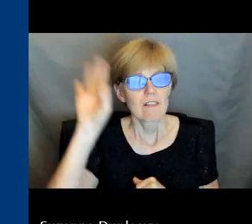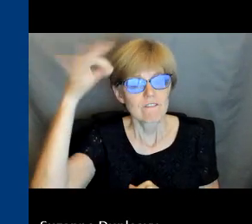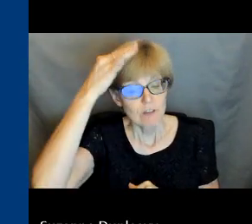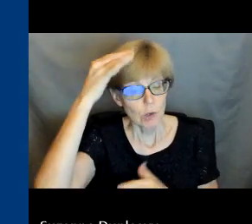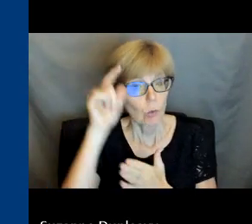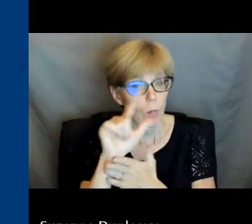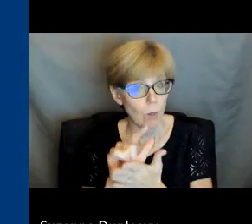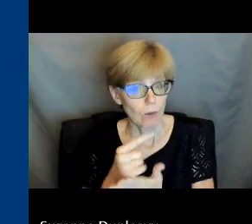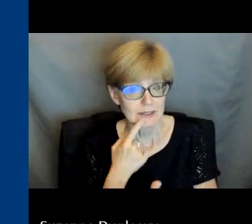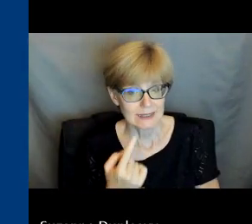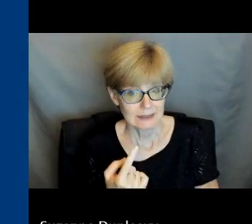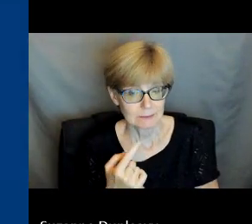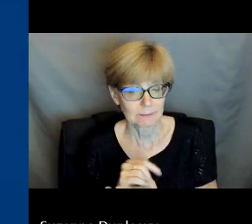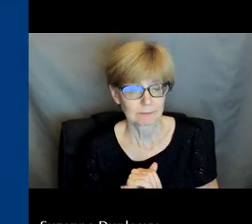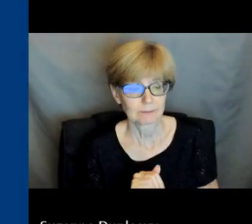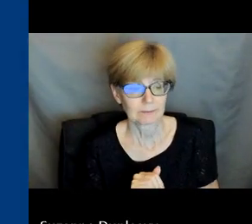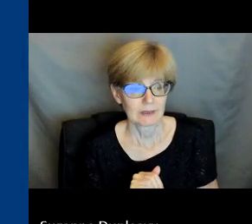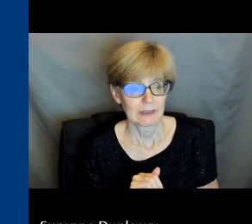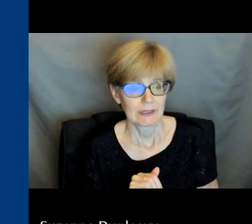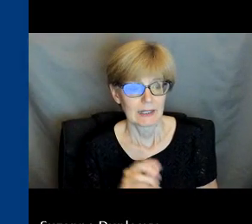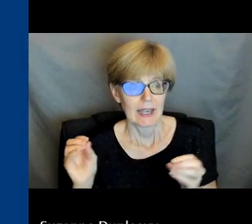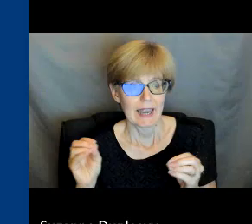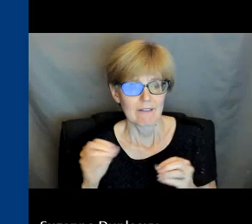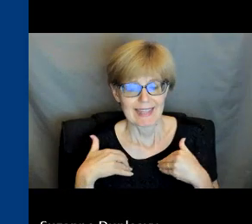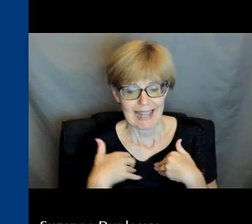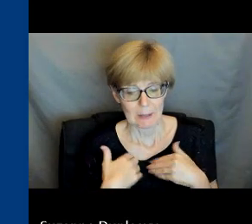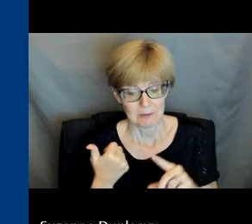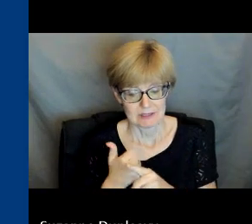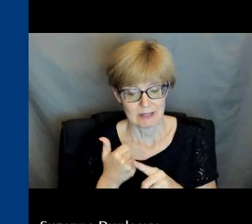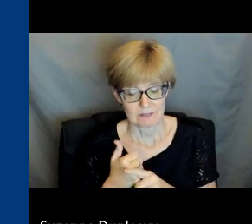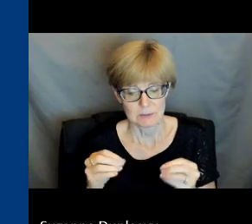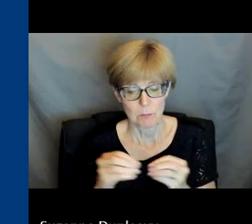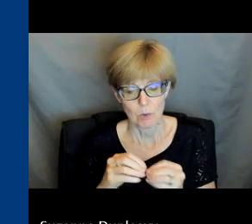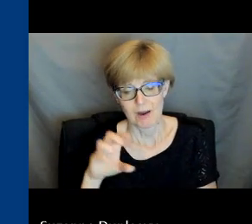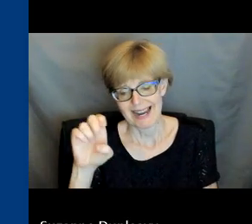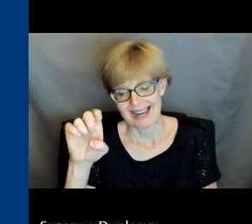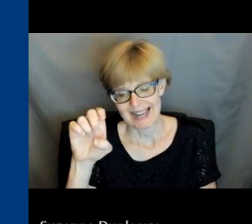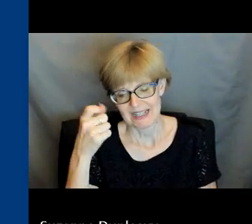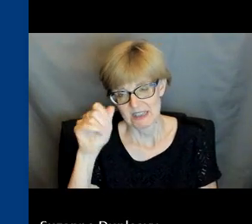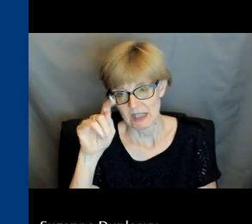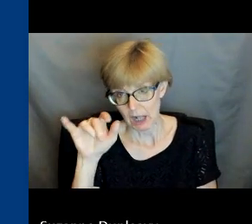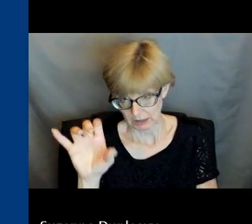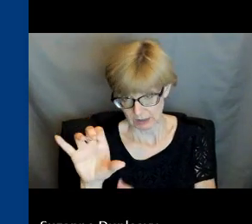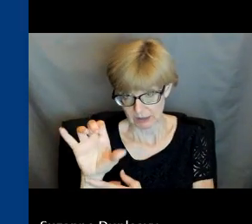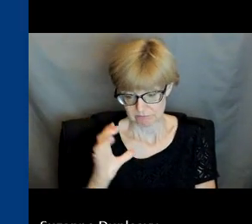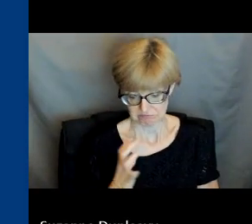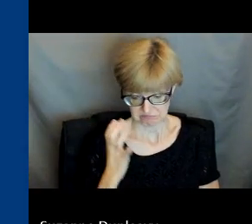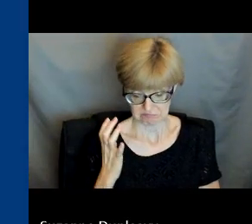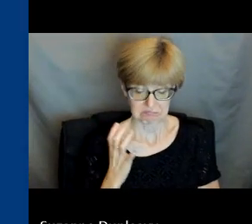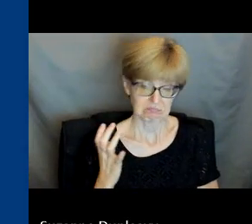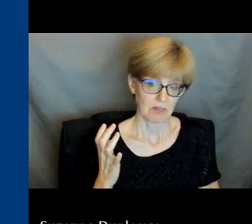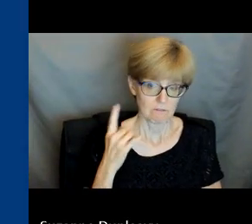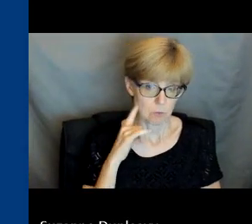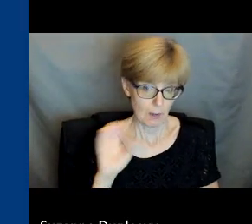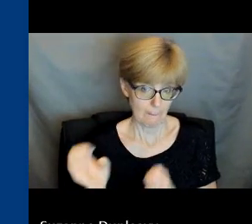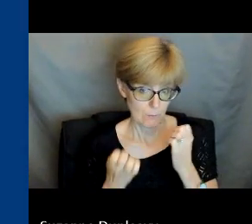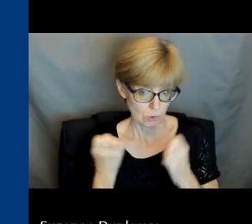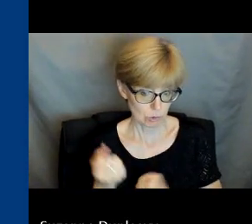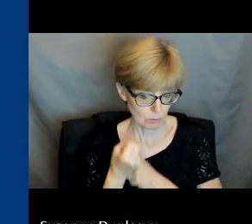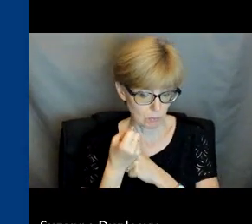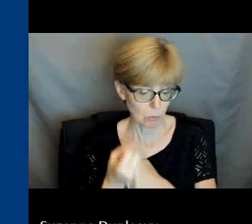there is a more exotic type of animal that's needed for emotional support or support